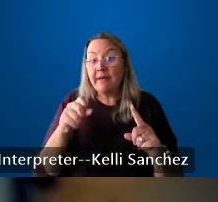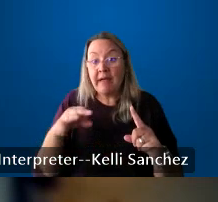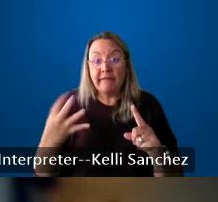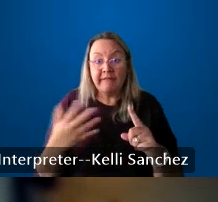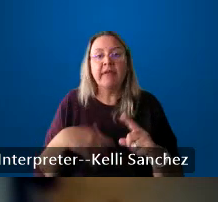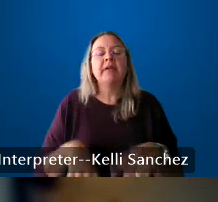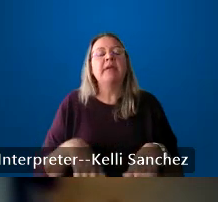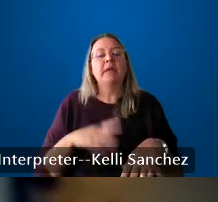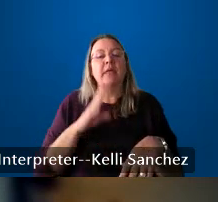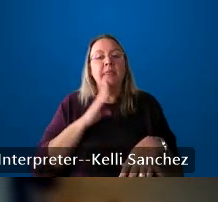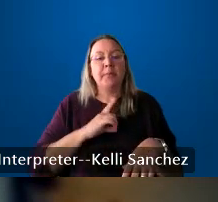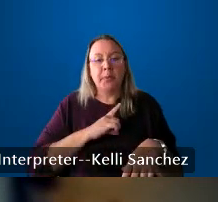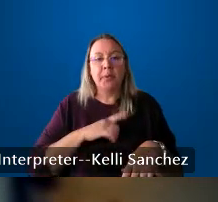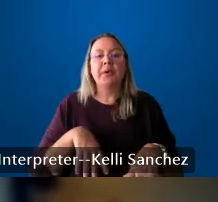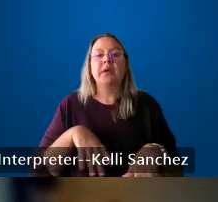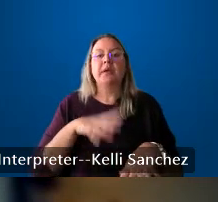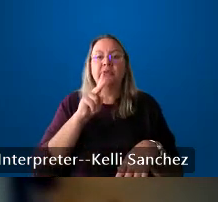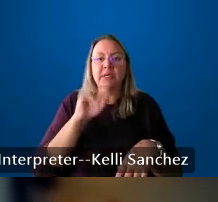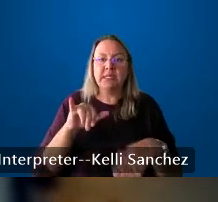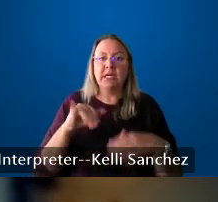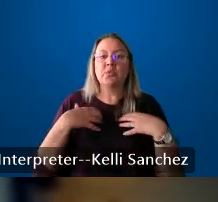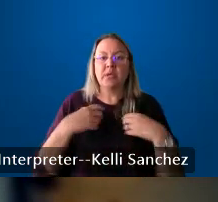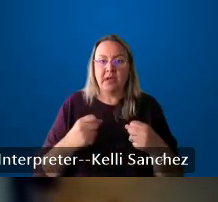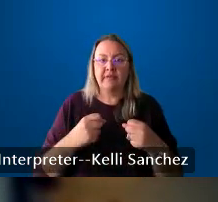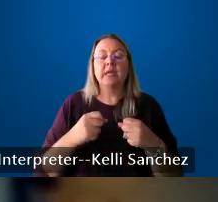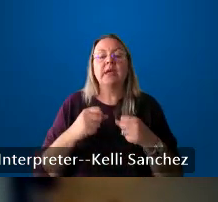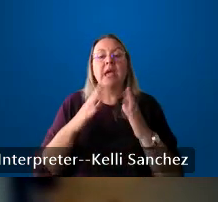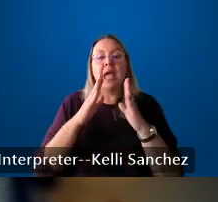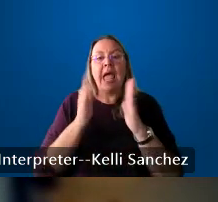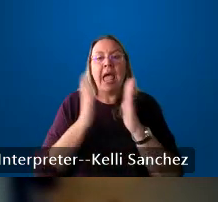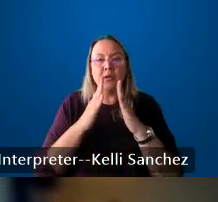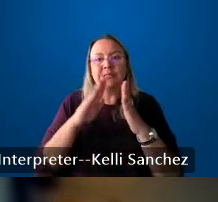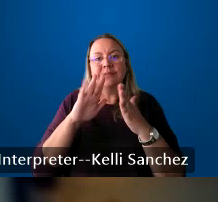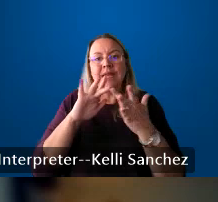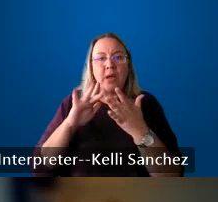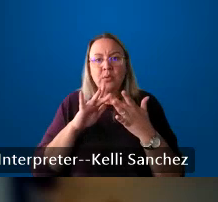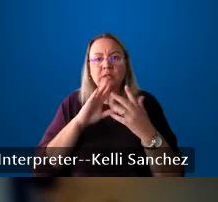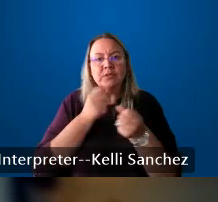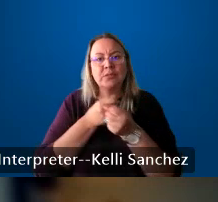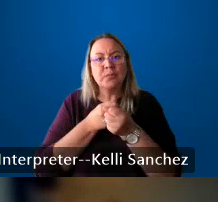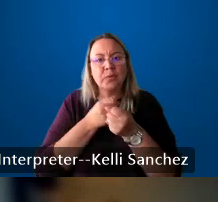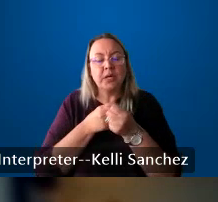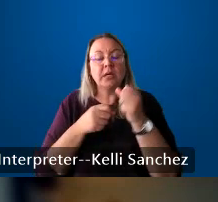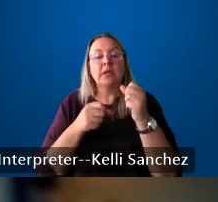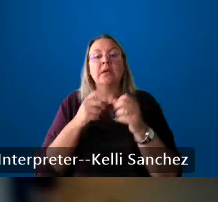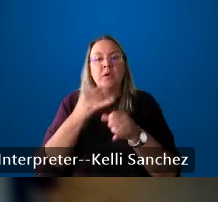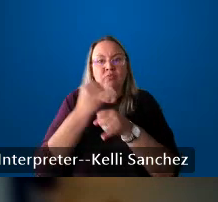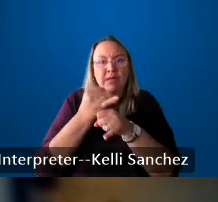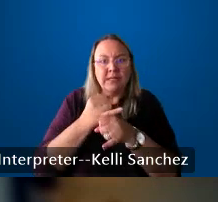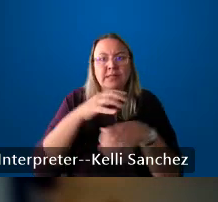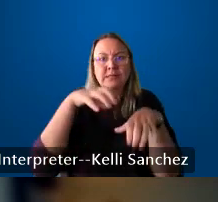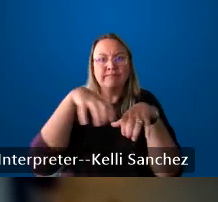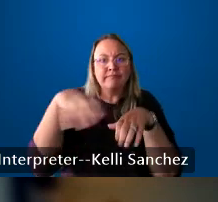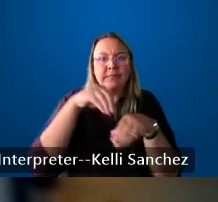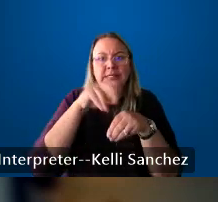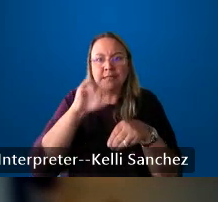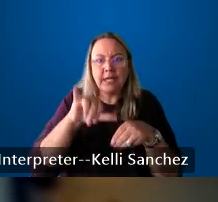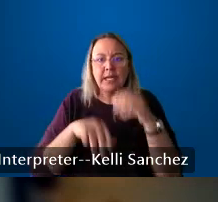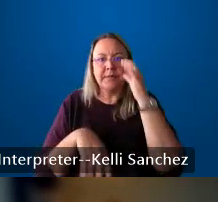Advisory Board for the Kentucky Recovery Housing Network, supporting the regulation of recovery residences in Kentucky.